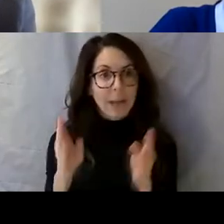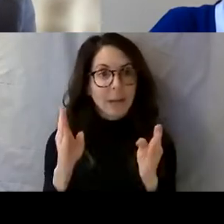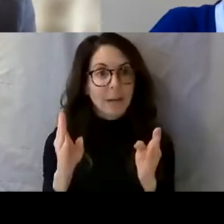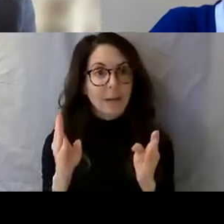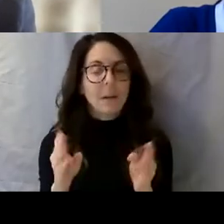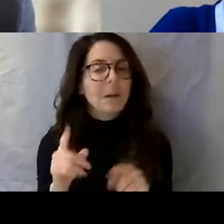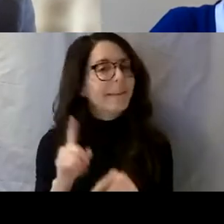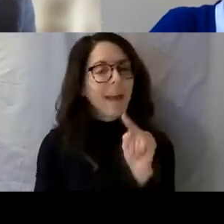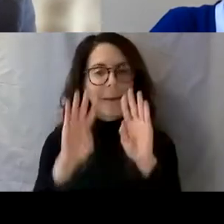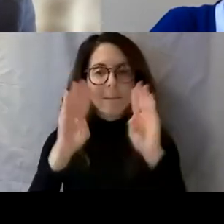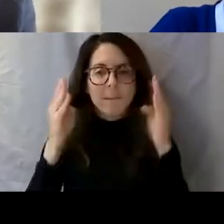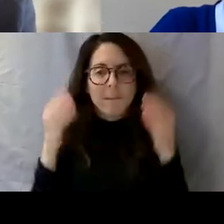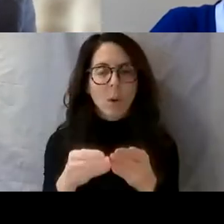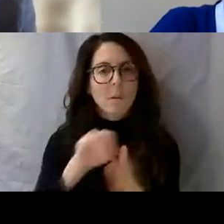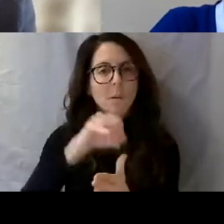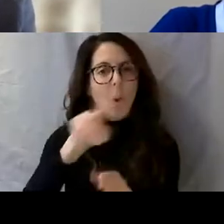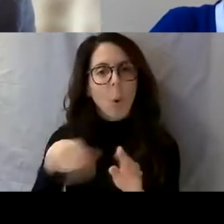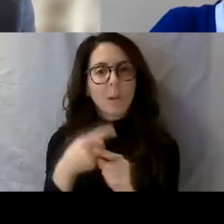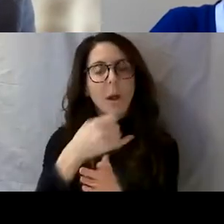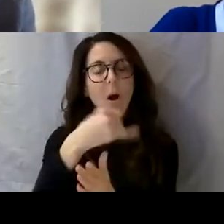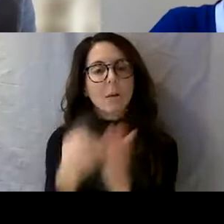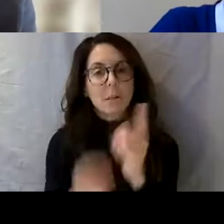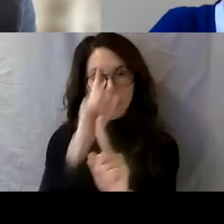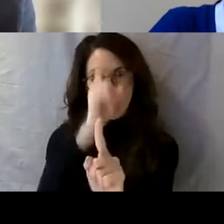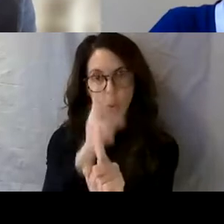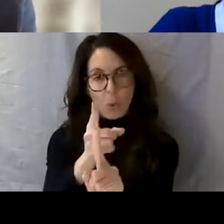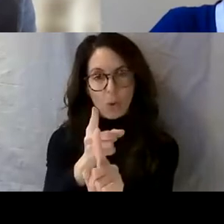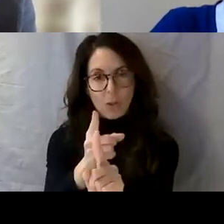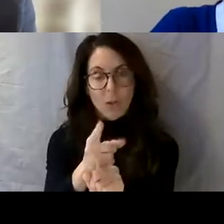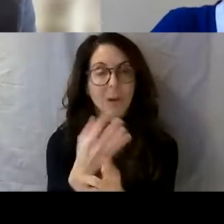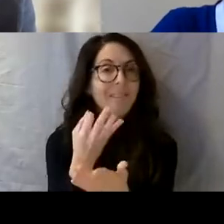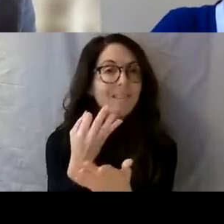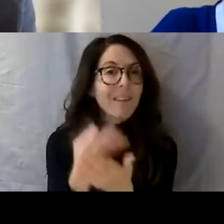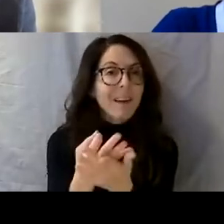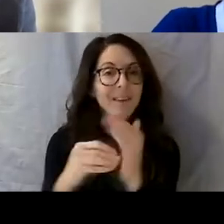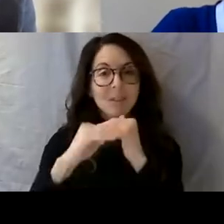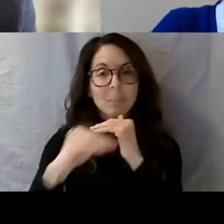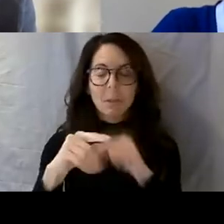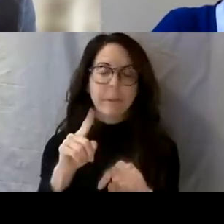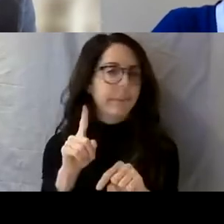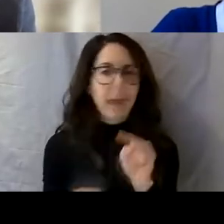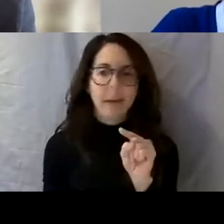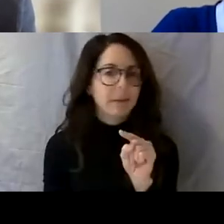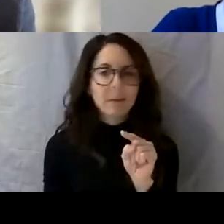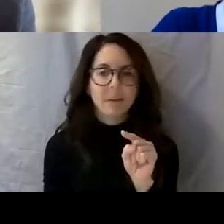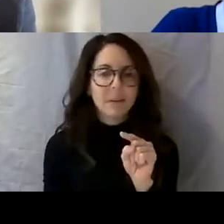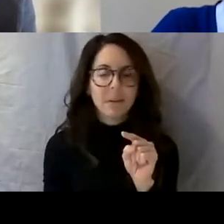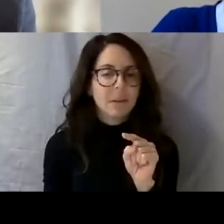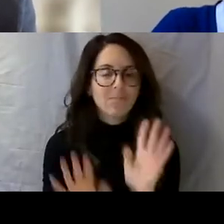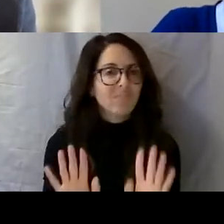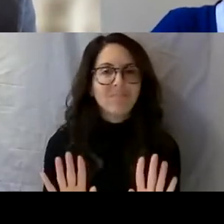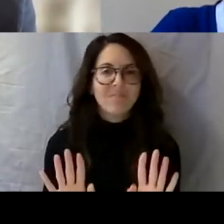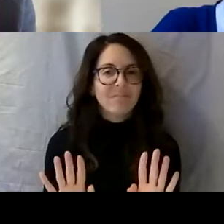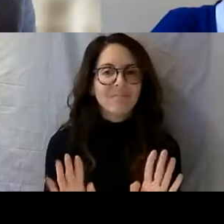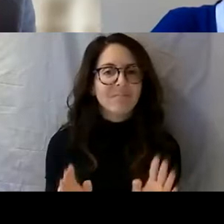only focus on artistic goals and financial stability. I think that the sustainability is